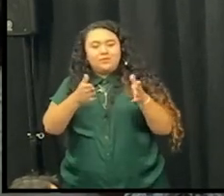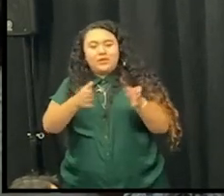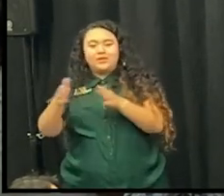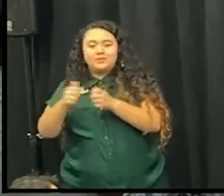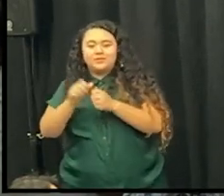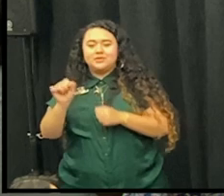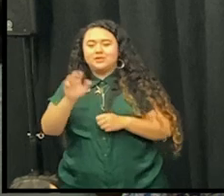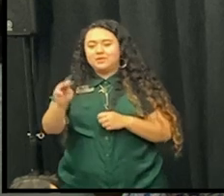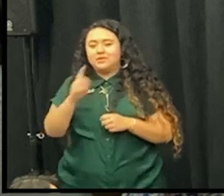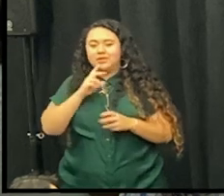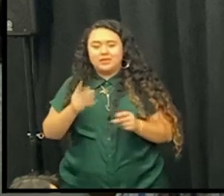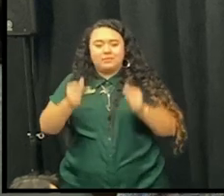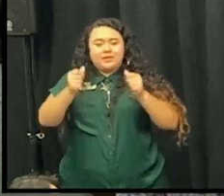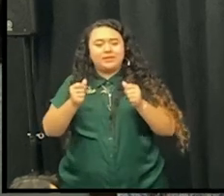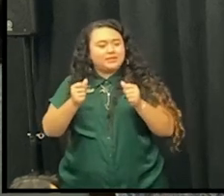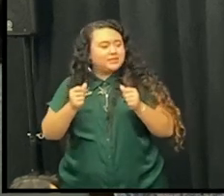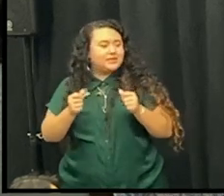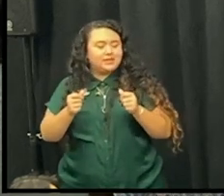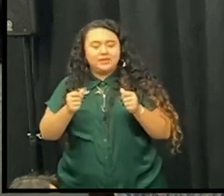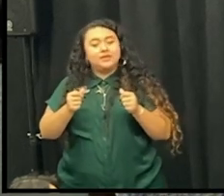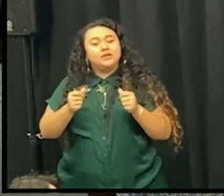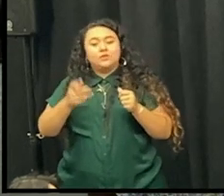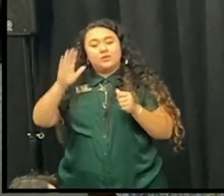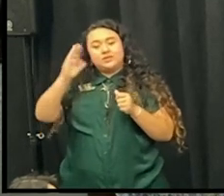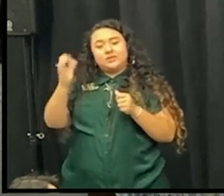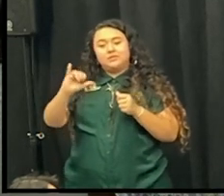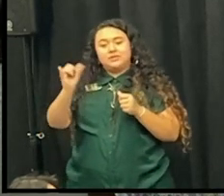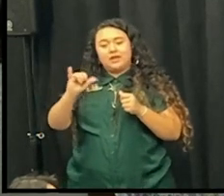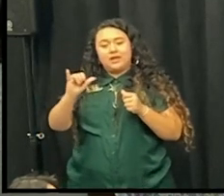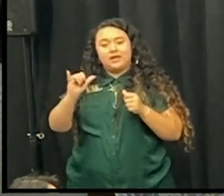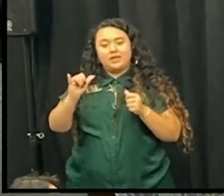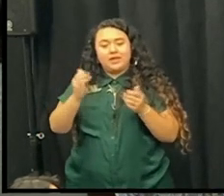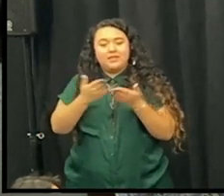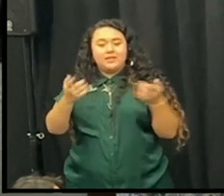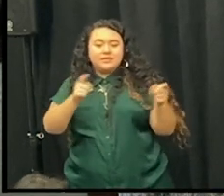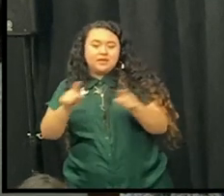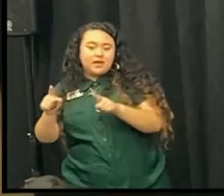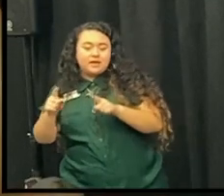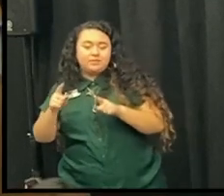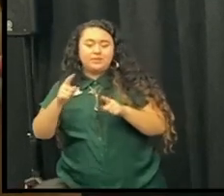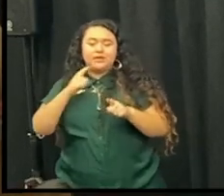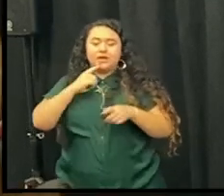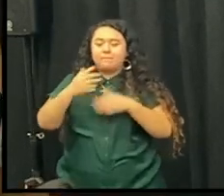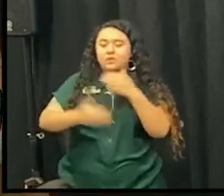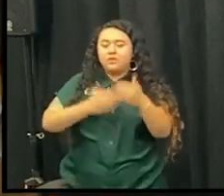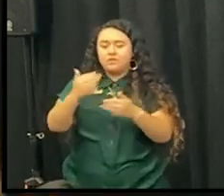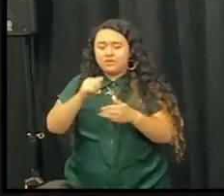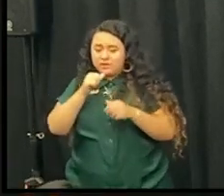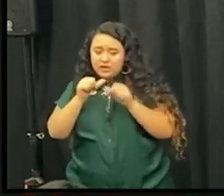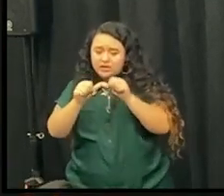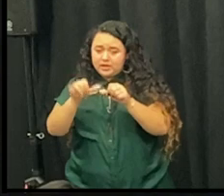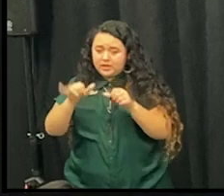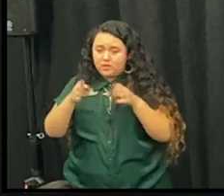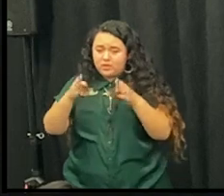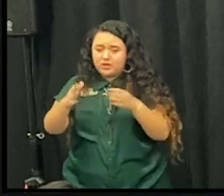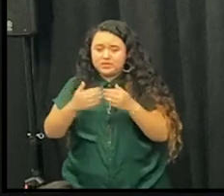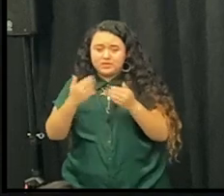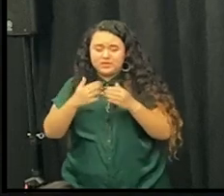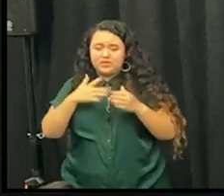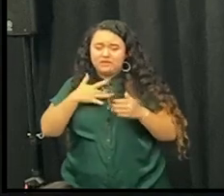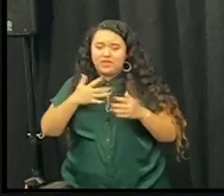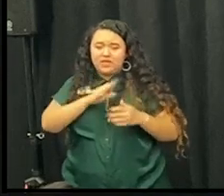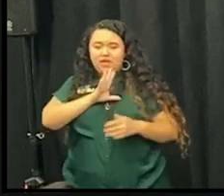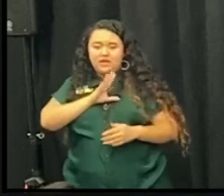the immediacy of what seems like things happening and movement, if things don't continue that way, it's easy to get